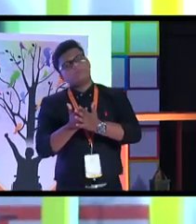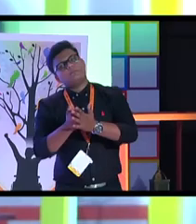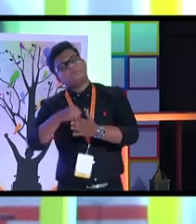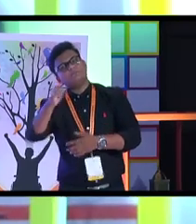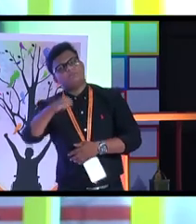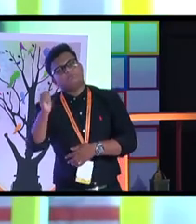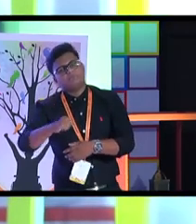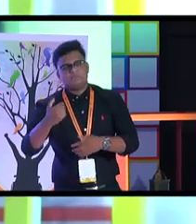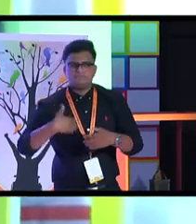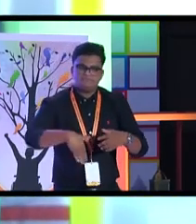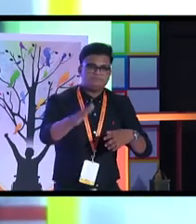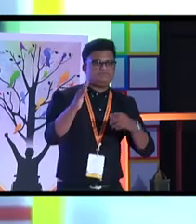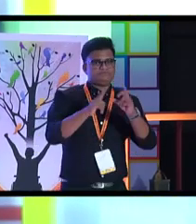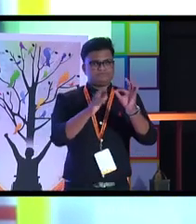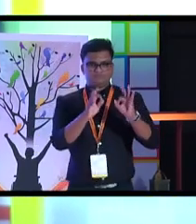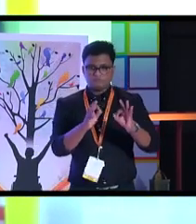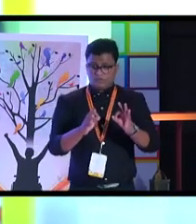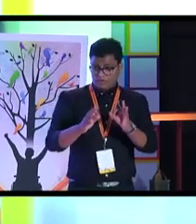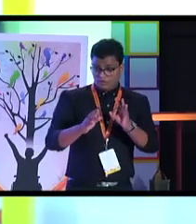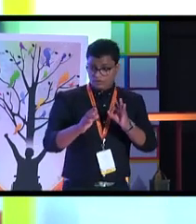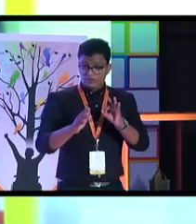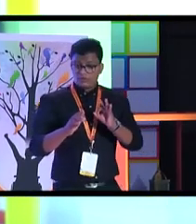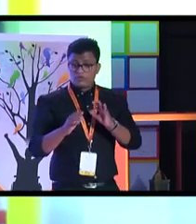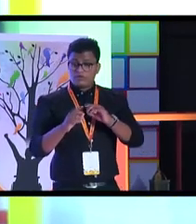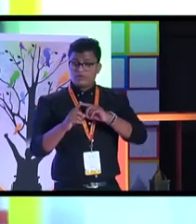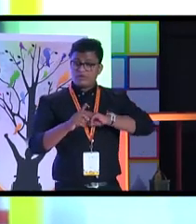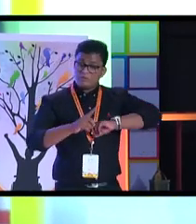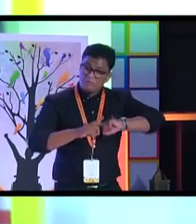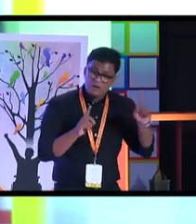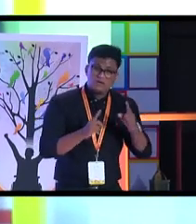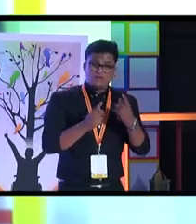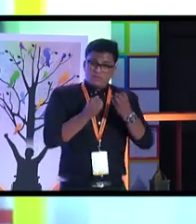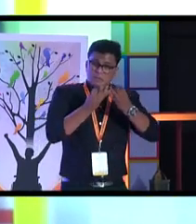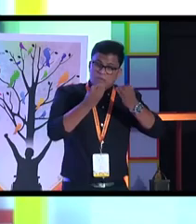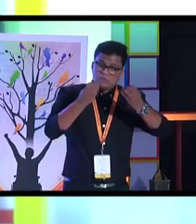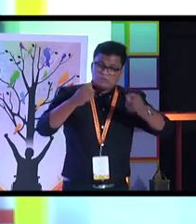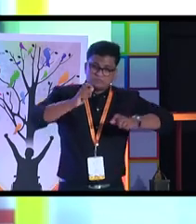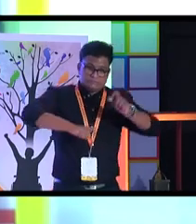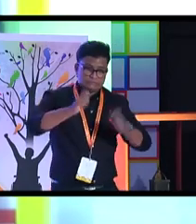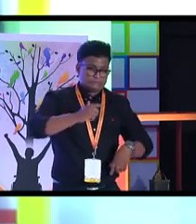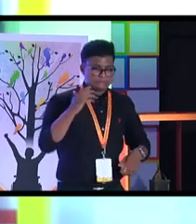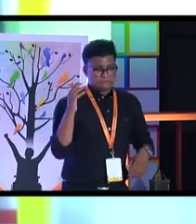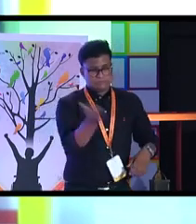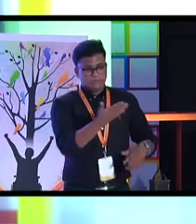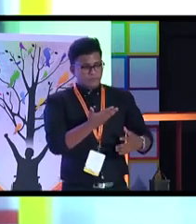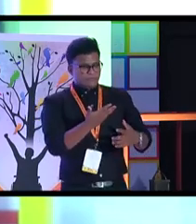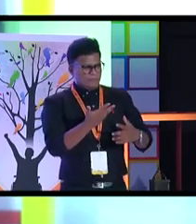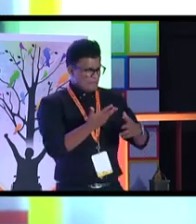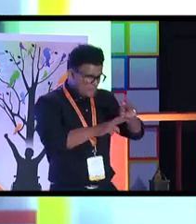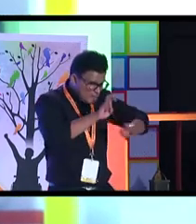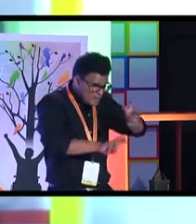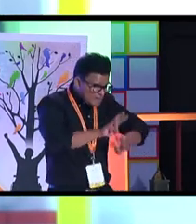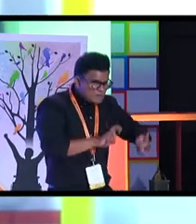But there will be, I think, a significant population as of now, because that's what research is still telling